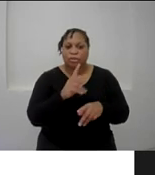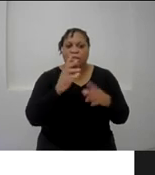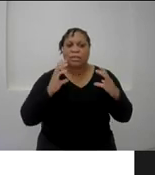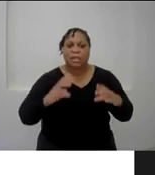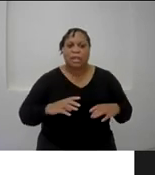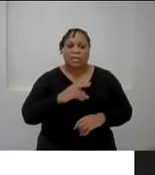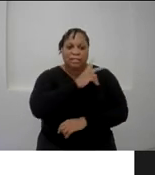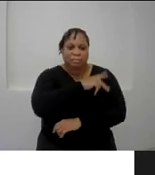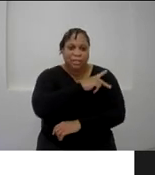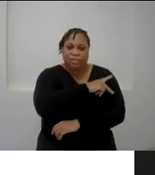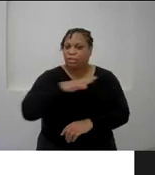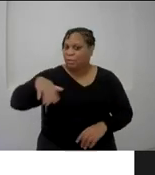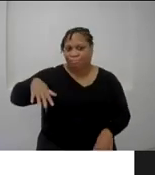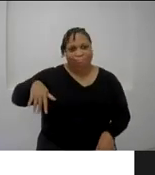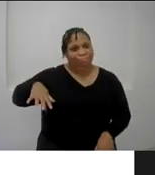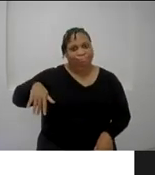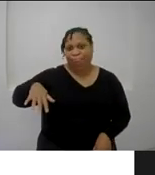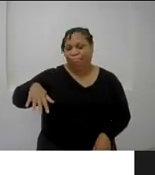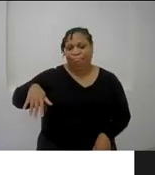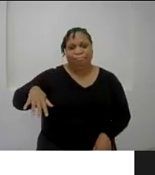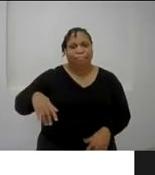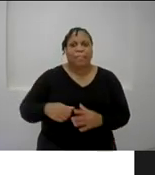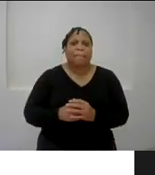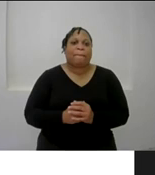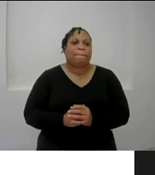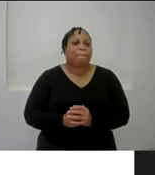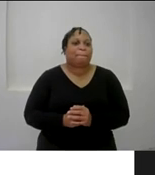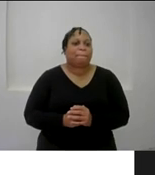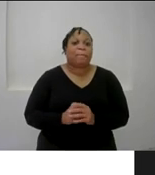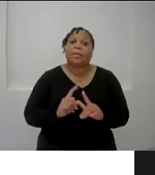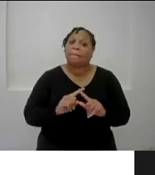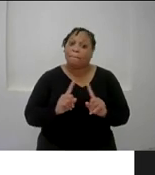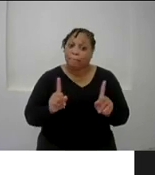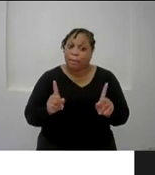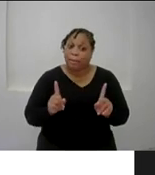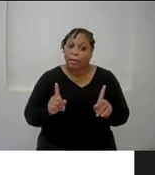at this point, unfortunately. But